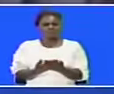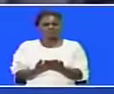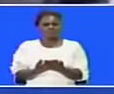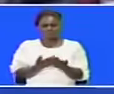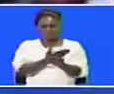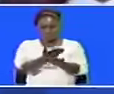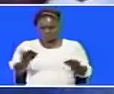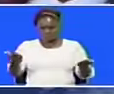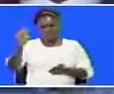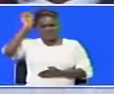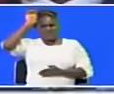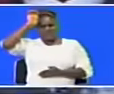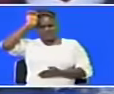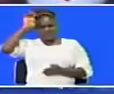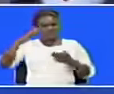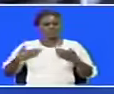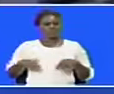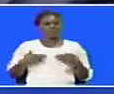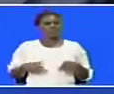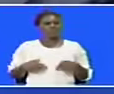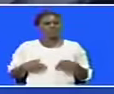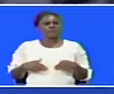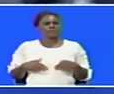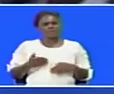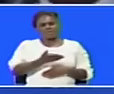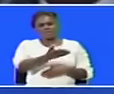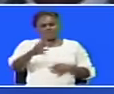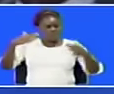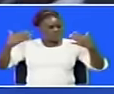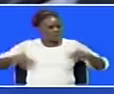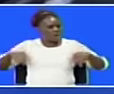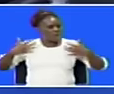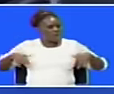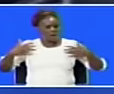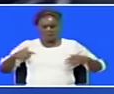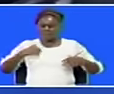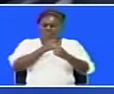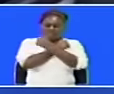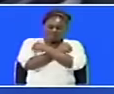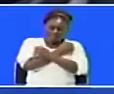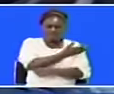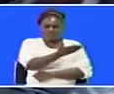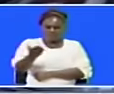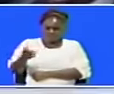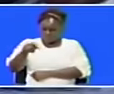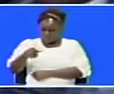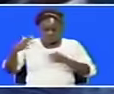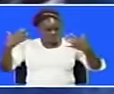You people of Eldoret, you are great and I love you. You are